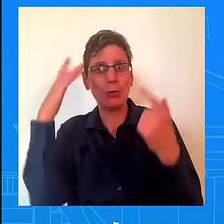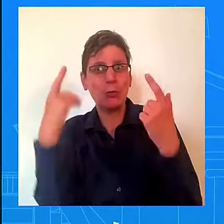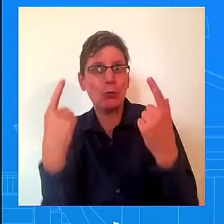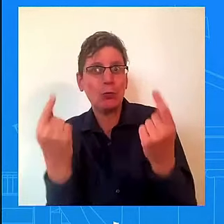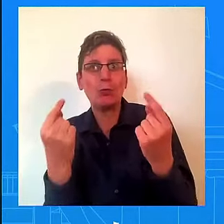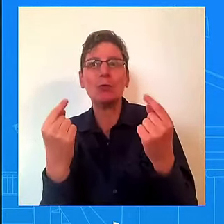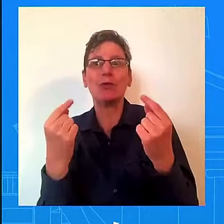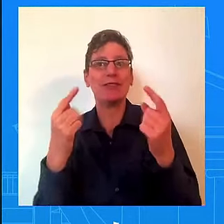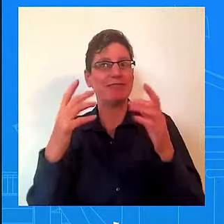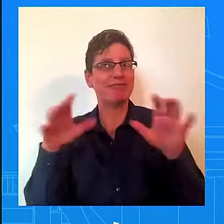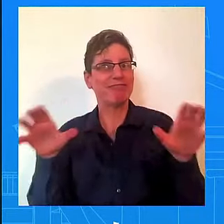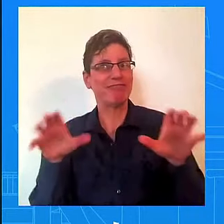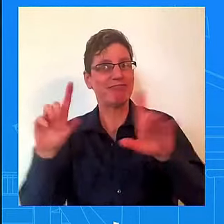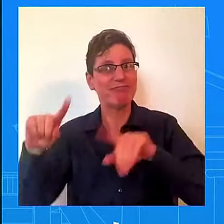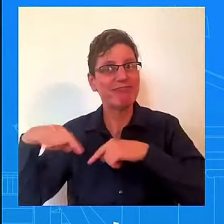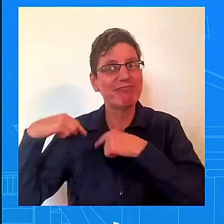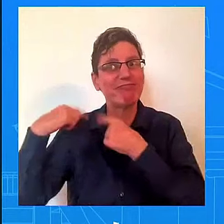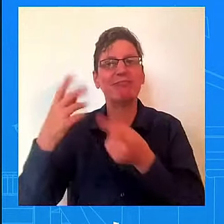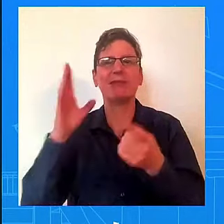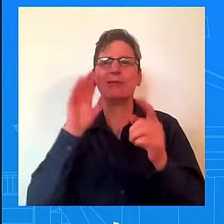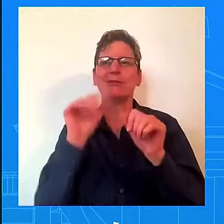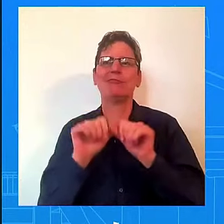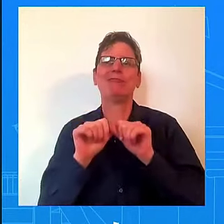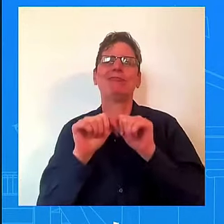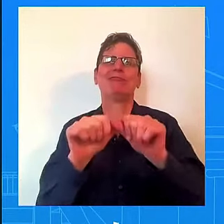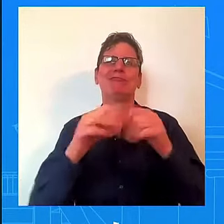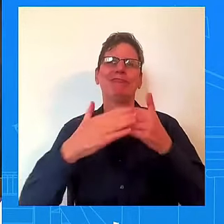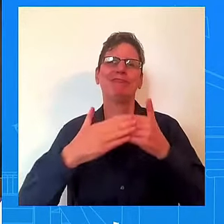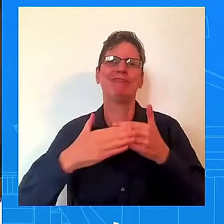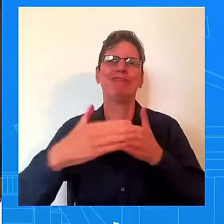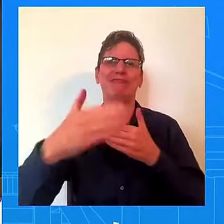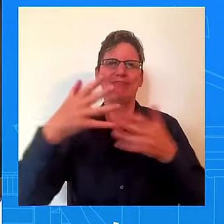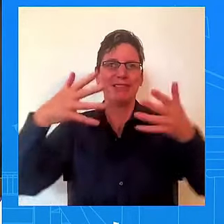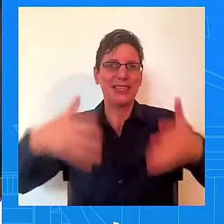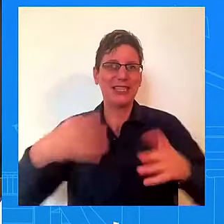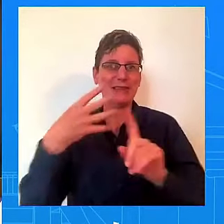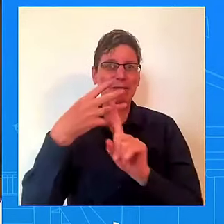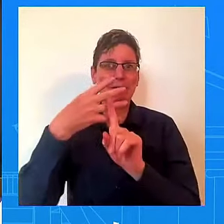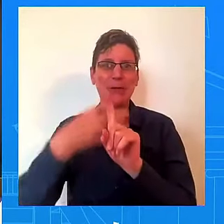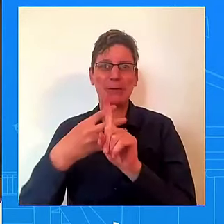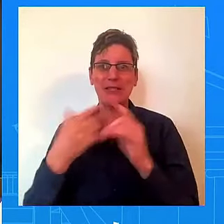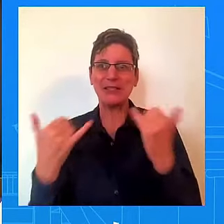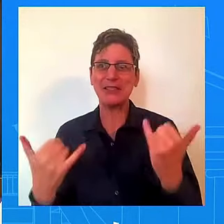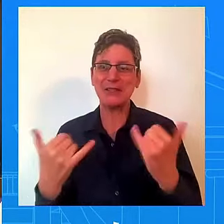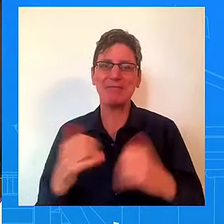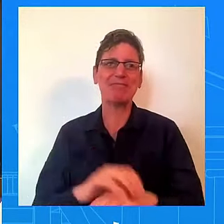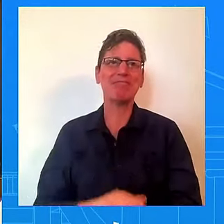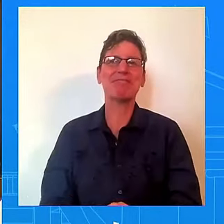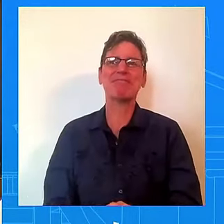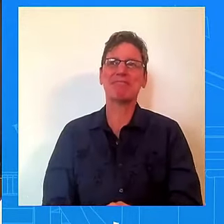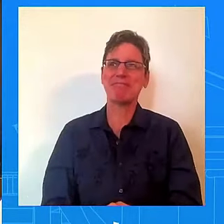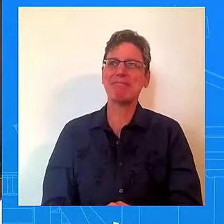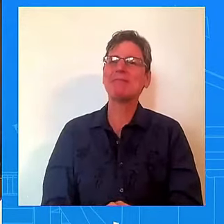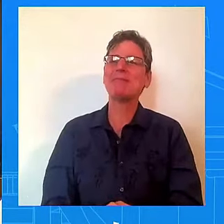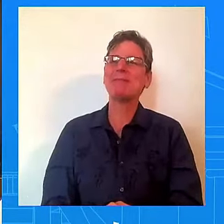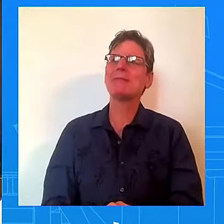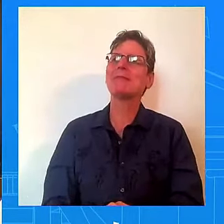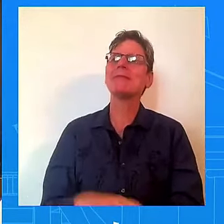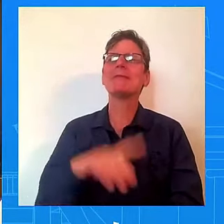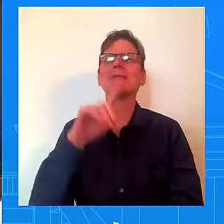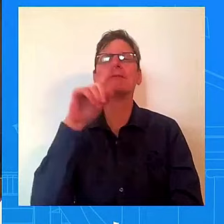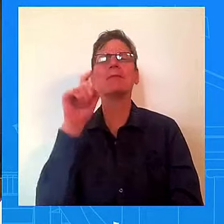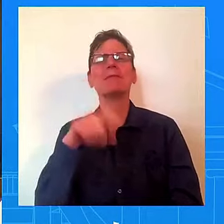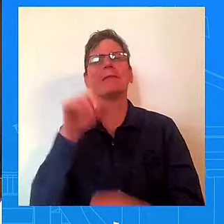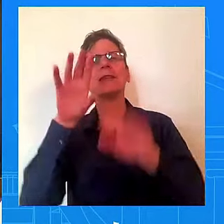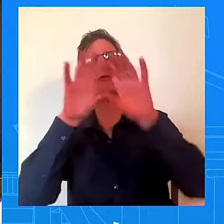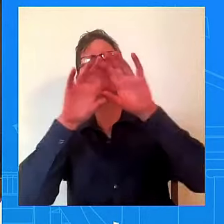the final four months of his term. And the President was out with the Vice President yesterday in Pittsburgh, Pennsylvania. What do you think he brings